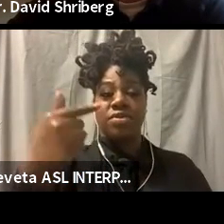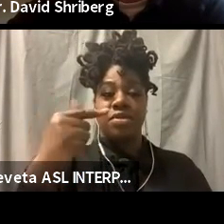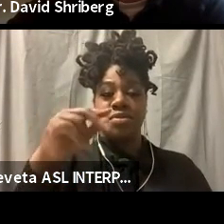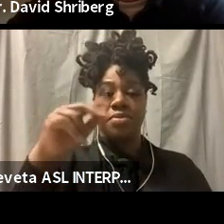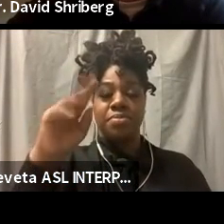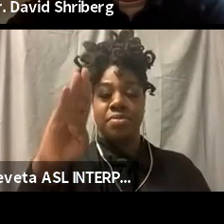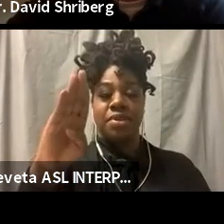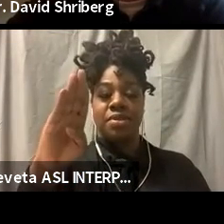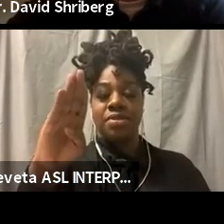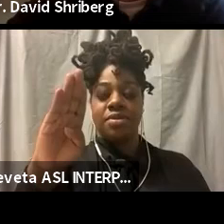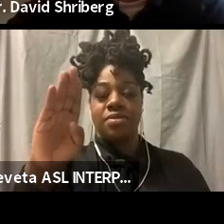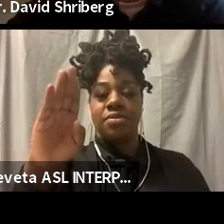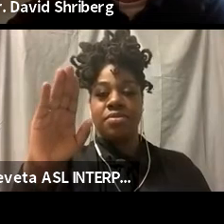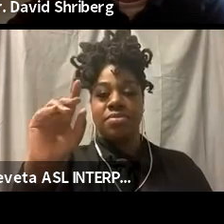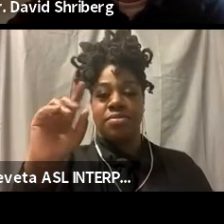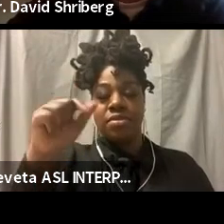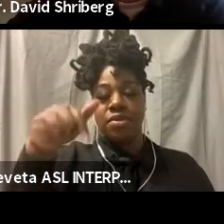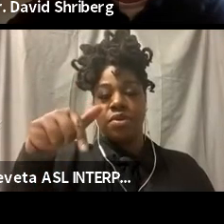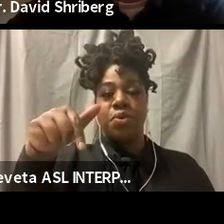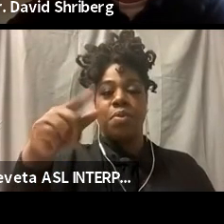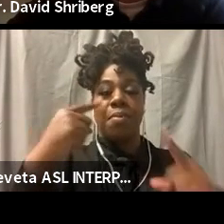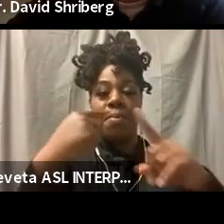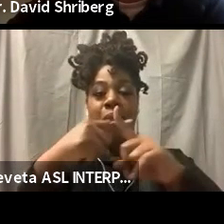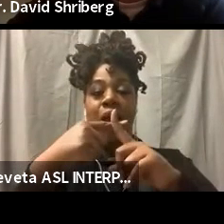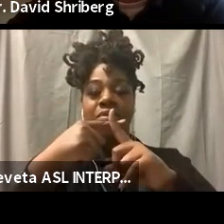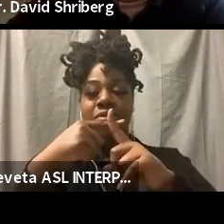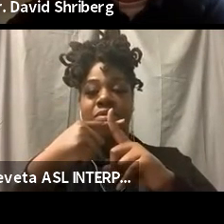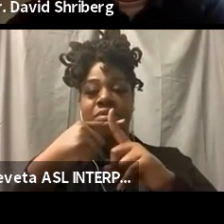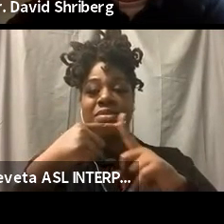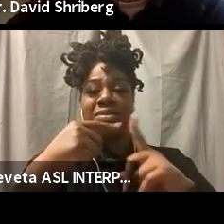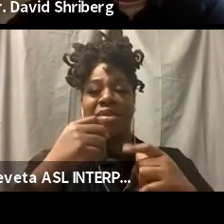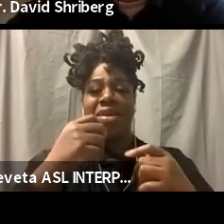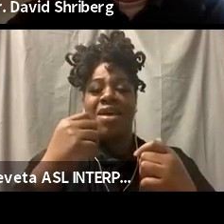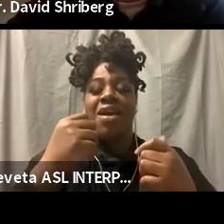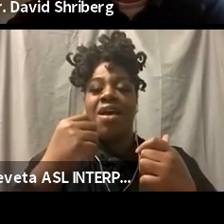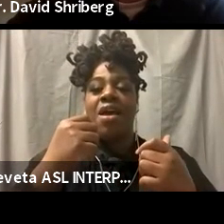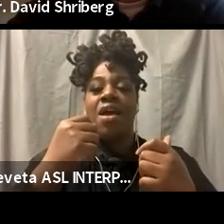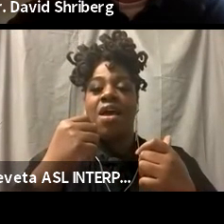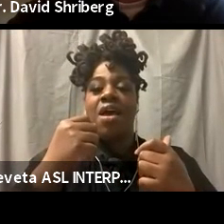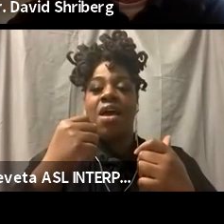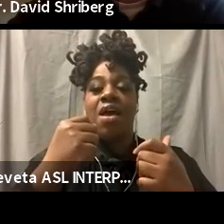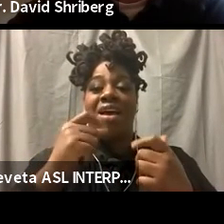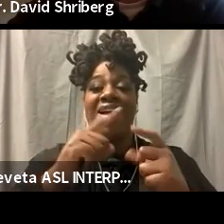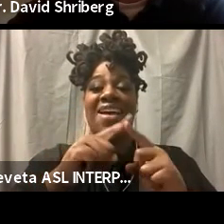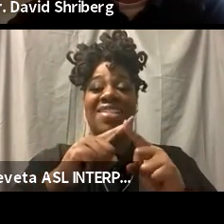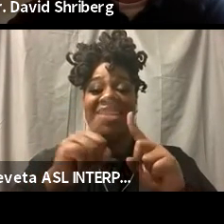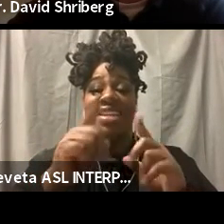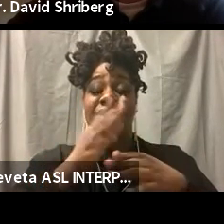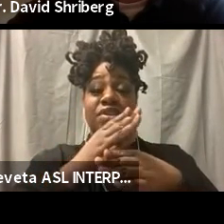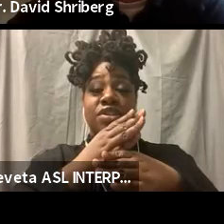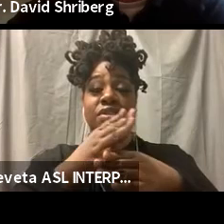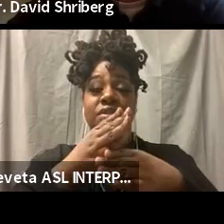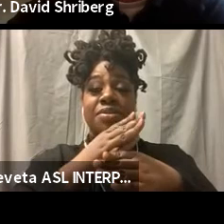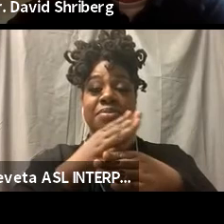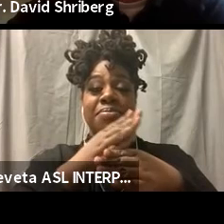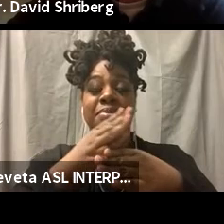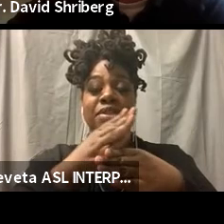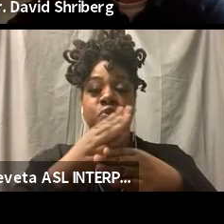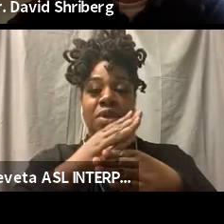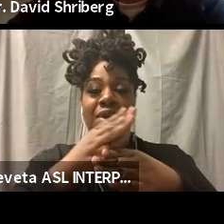is the difference between adult suicide rates and teen suicide rates versus their cis counterparts, or